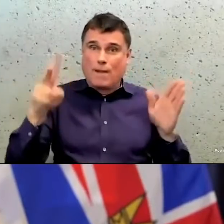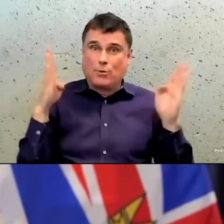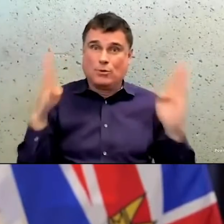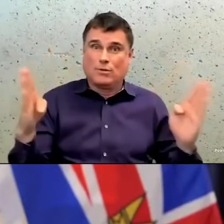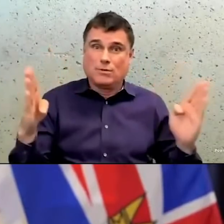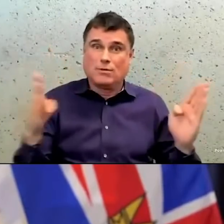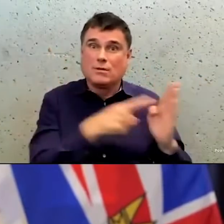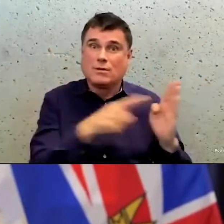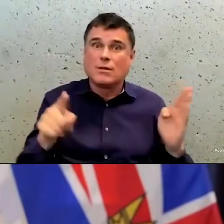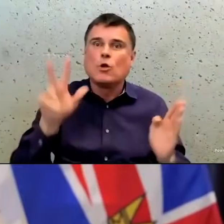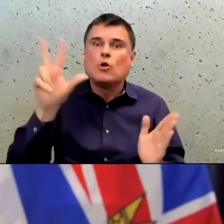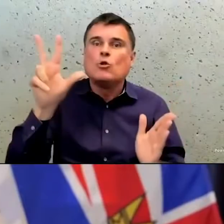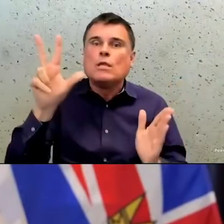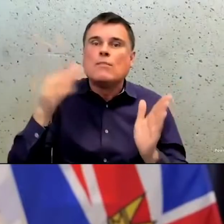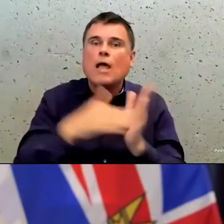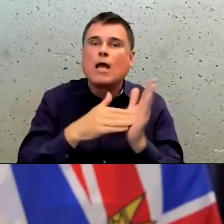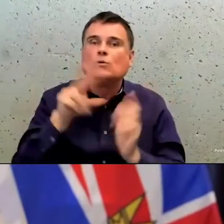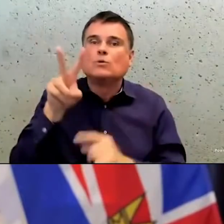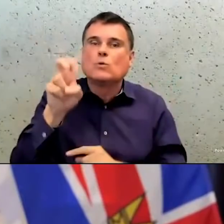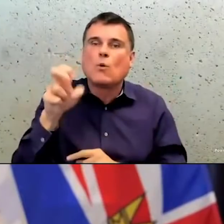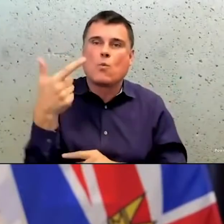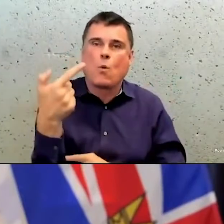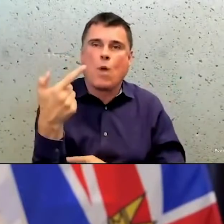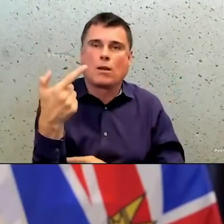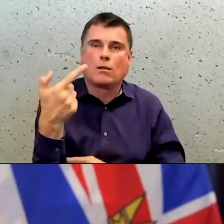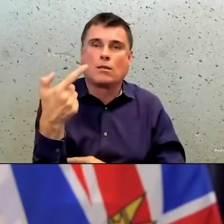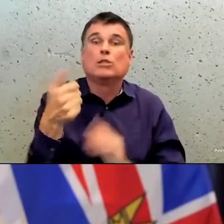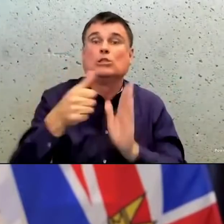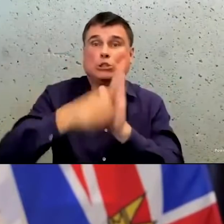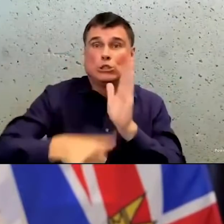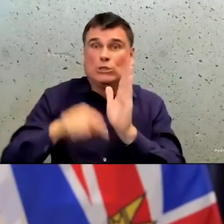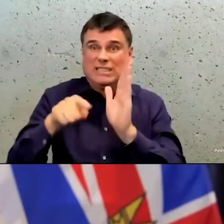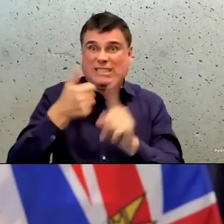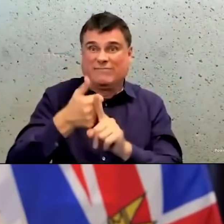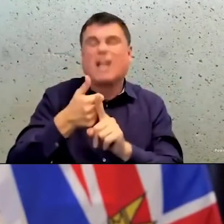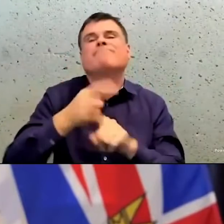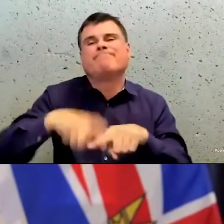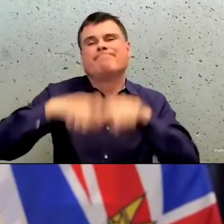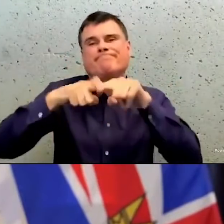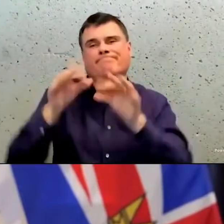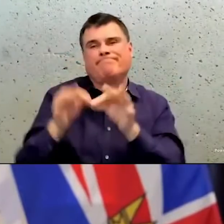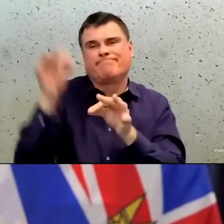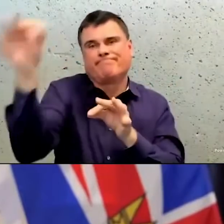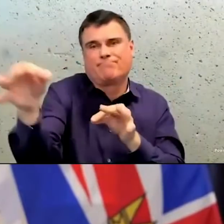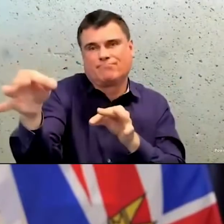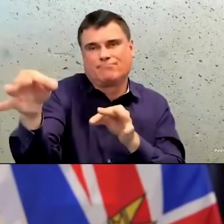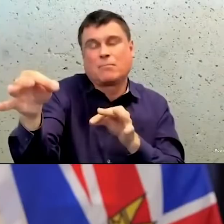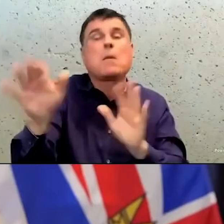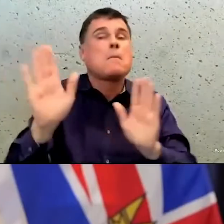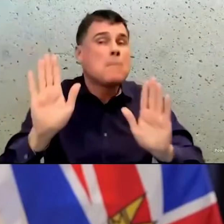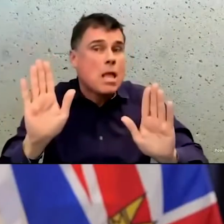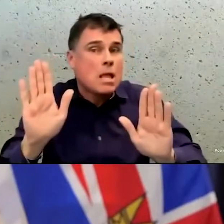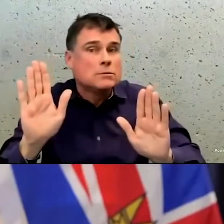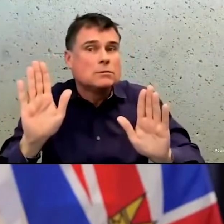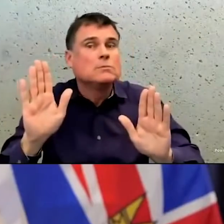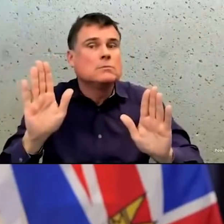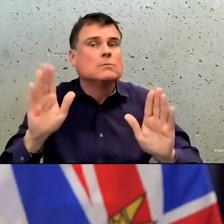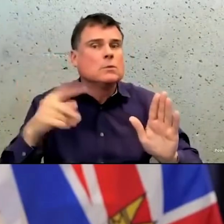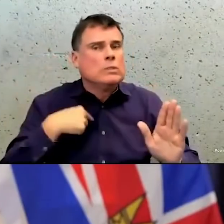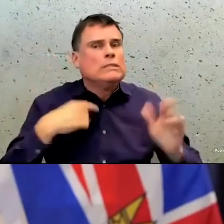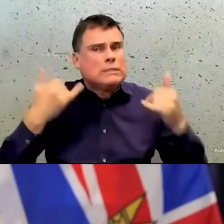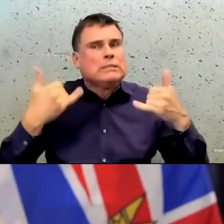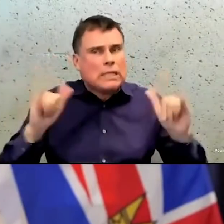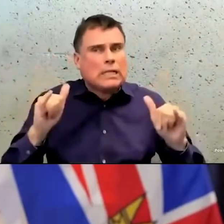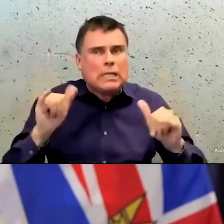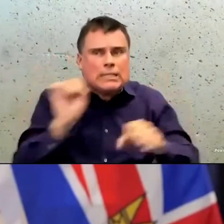postponements, surgeries are, of course, continuing around the province, and some exceptional work is being done across the province under very challenging circumstances. And I